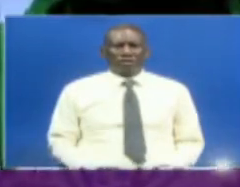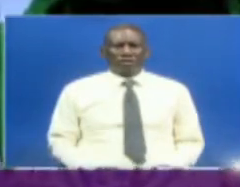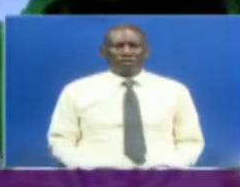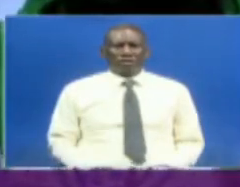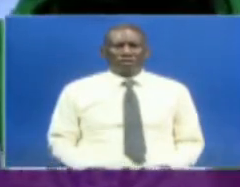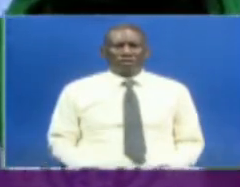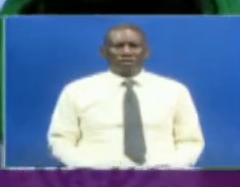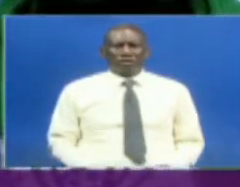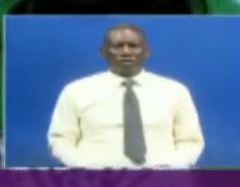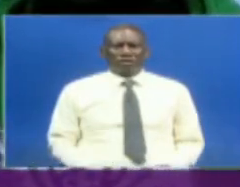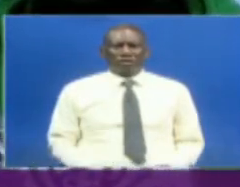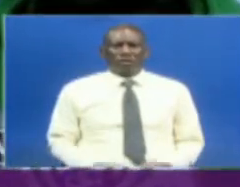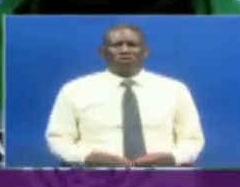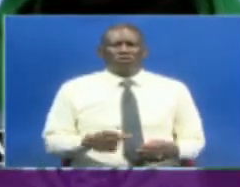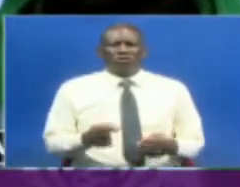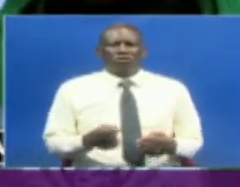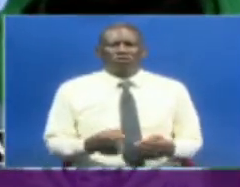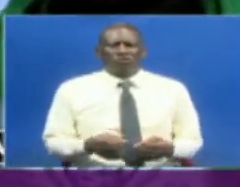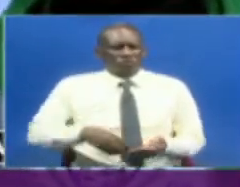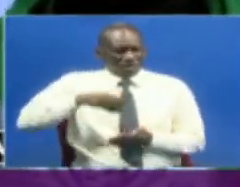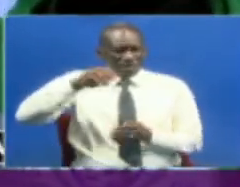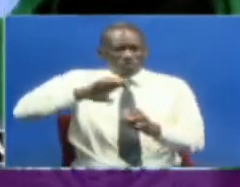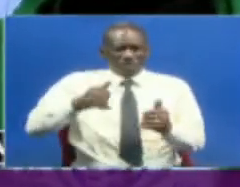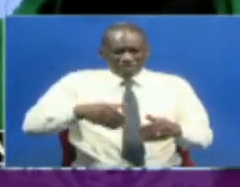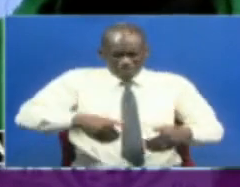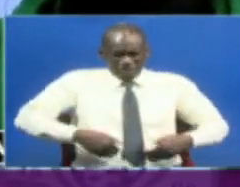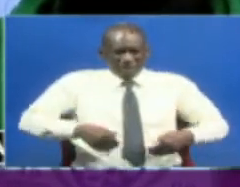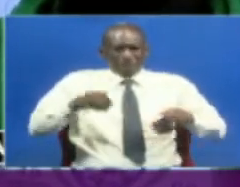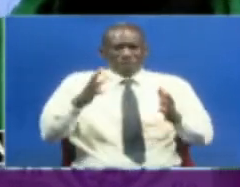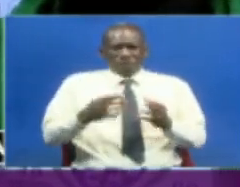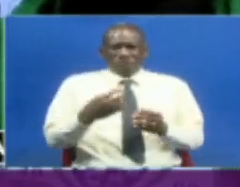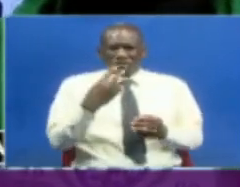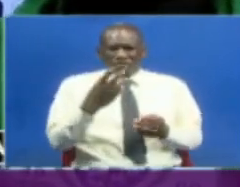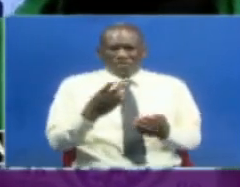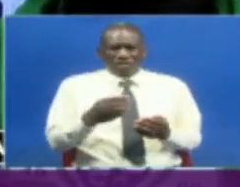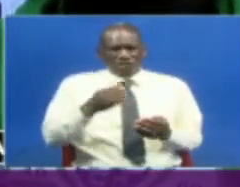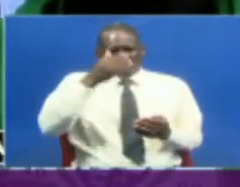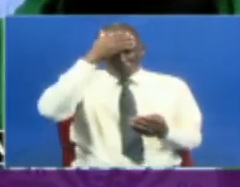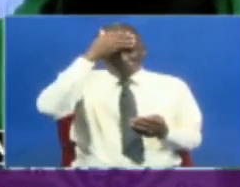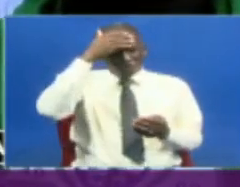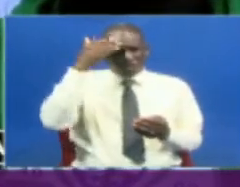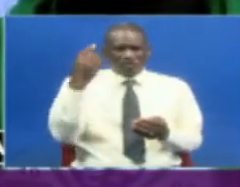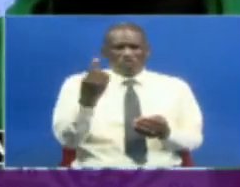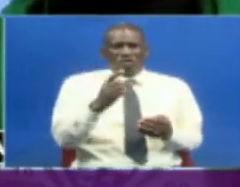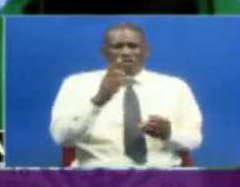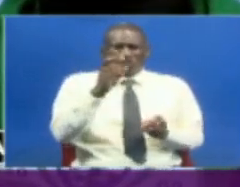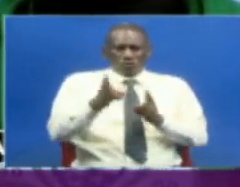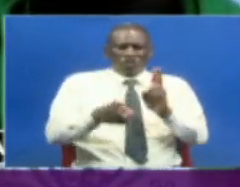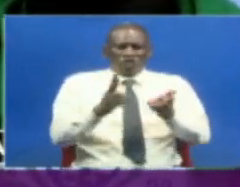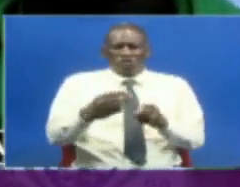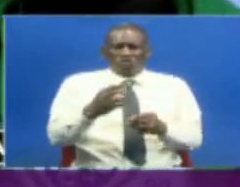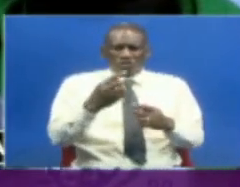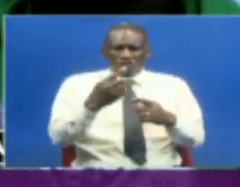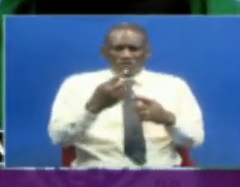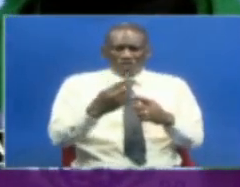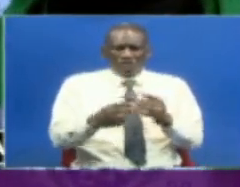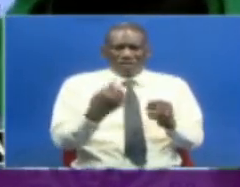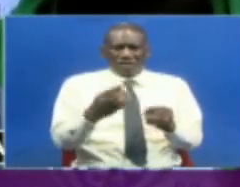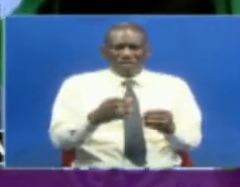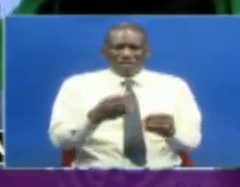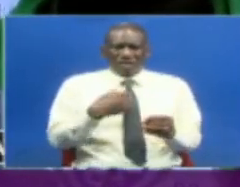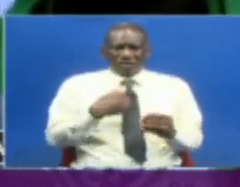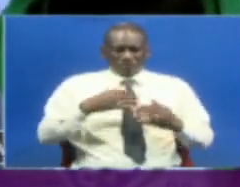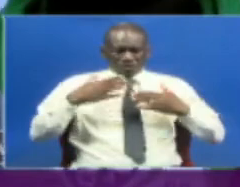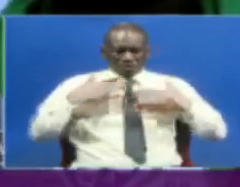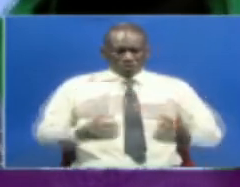Rooney's just so athletic. He's still learning. He's still a young man. You look at him and you forget he's only, what, 22 years old. So he's got the body of